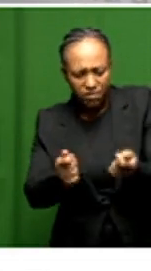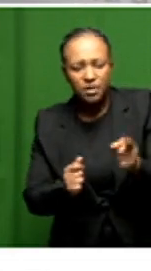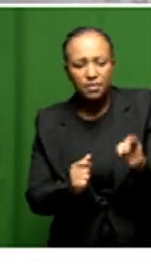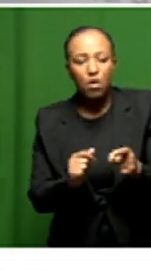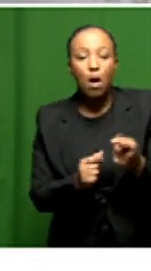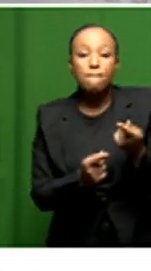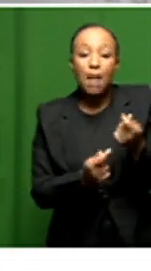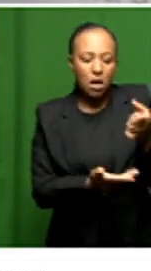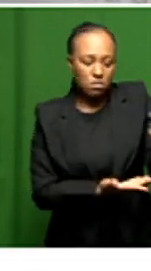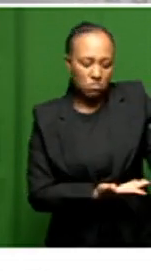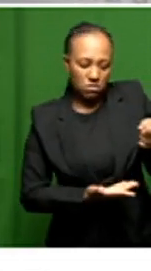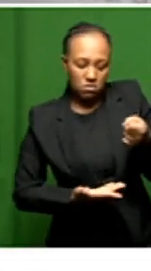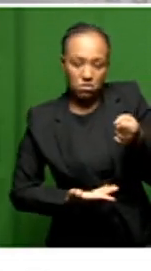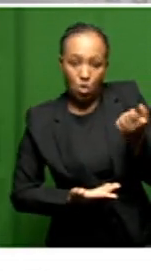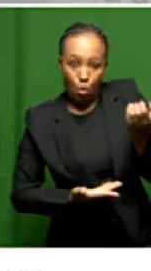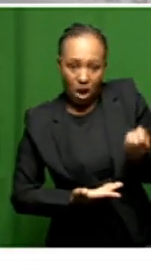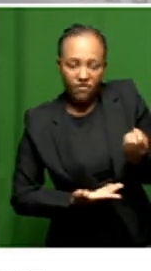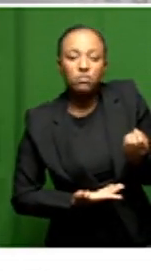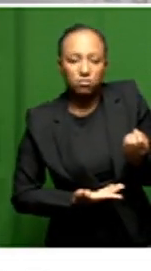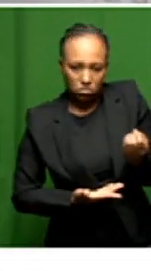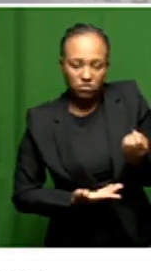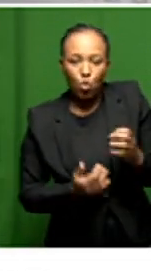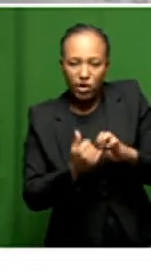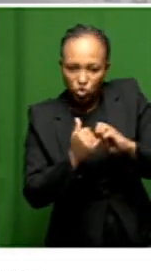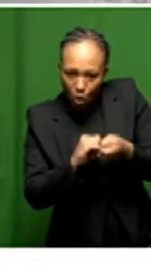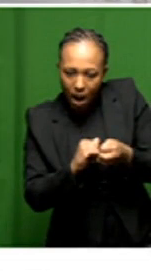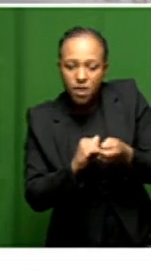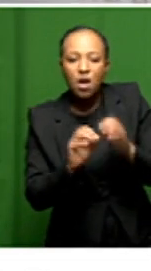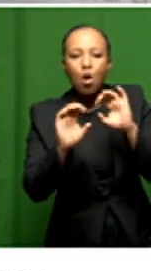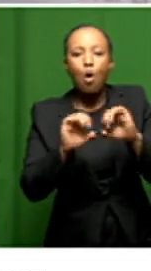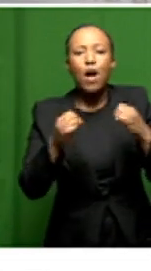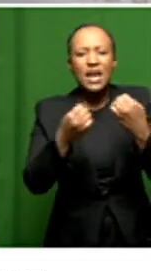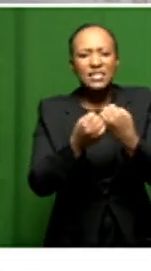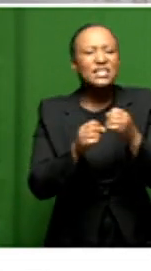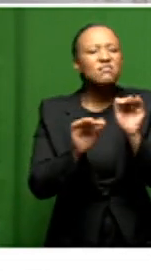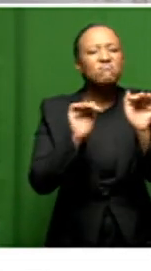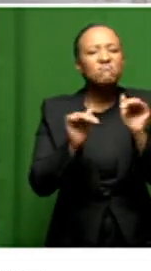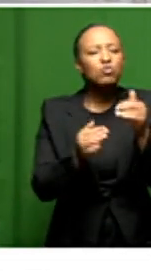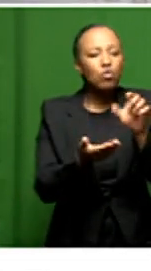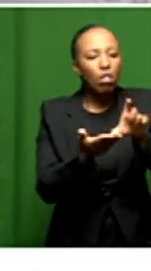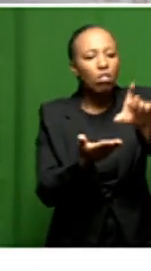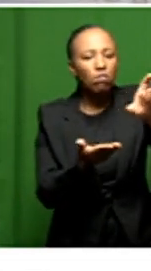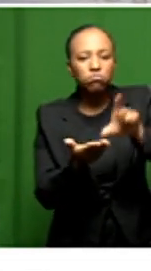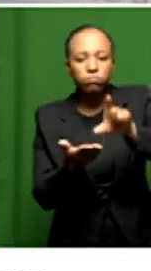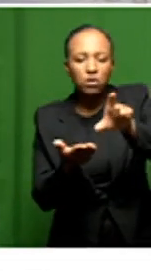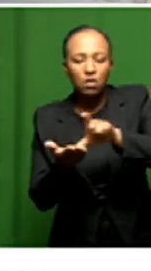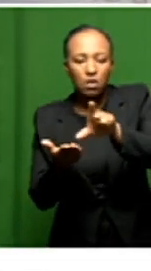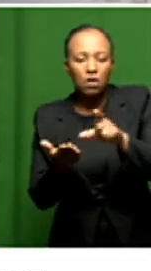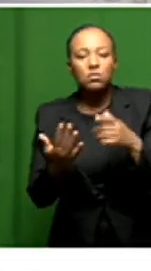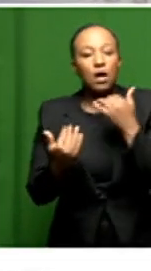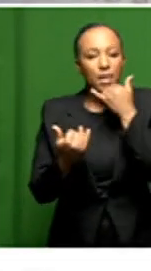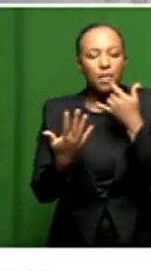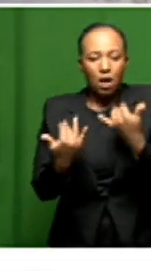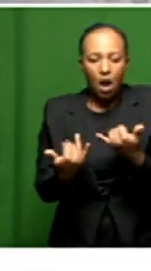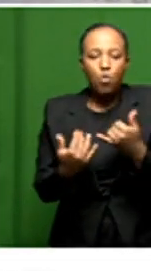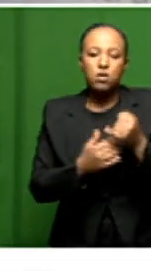that's available, we are trying to reach as many organisations as we can, and grateful for this platform to be able to spread the word.